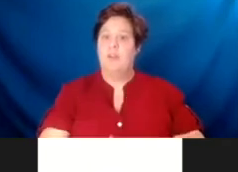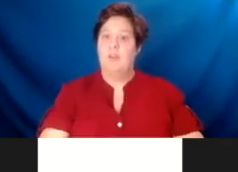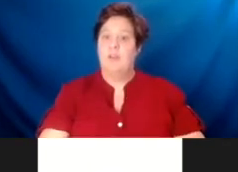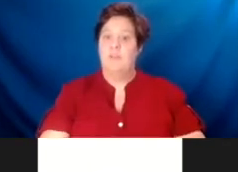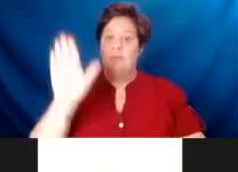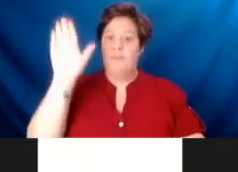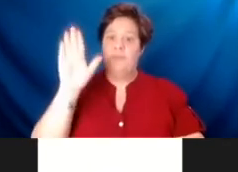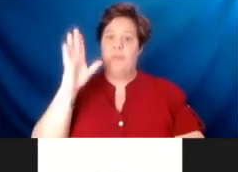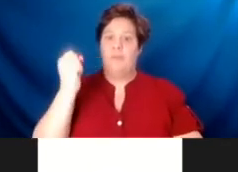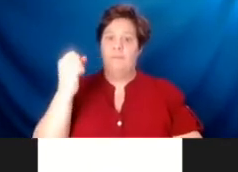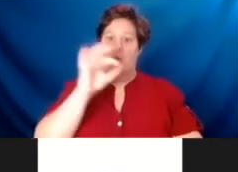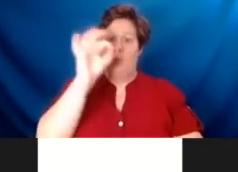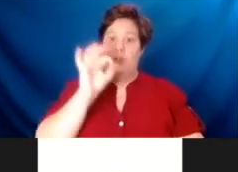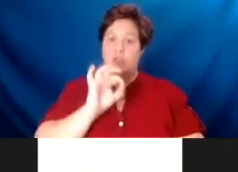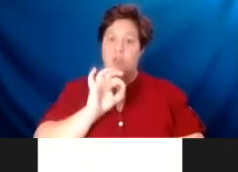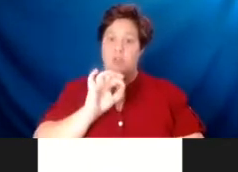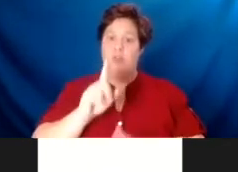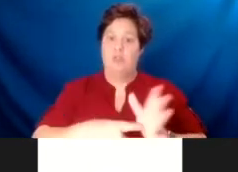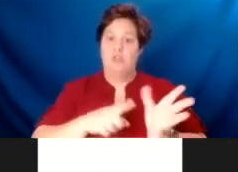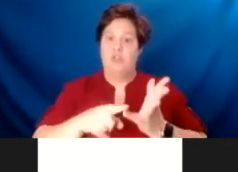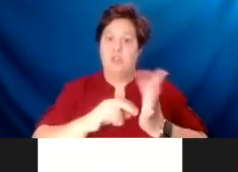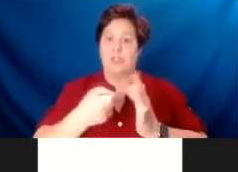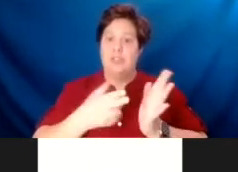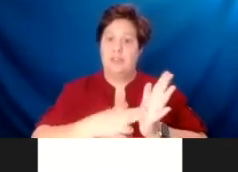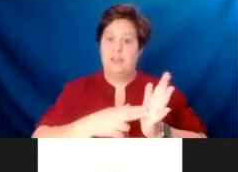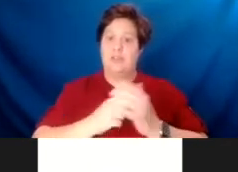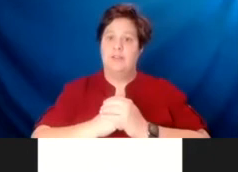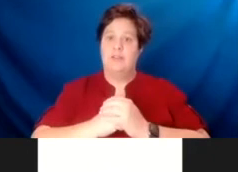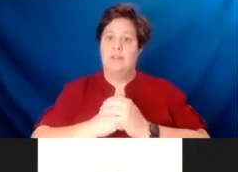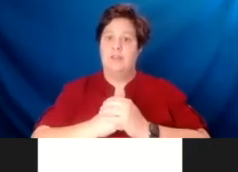have a question. Hi, Justin. Of course, please. Hello.